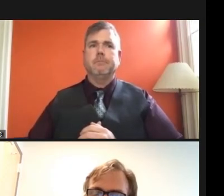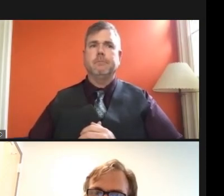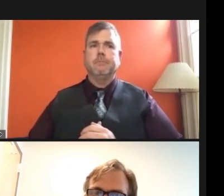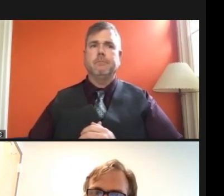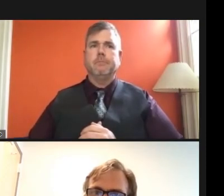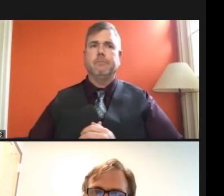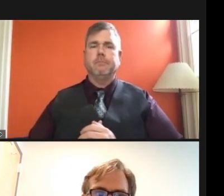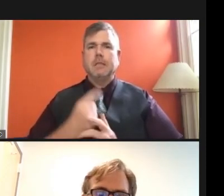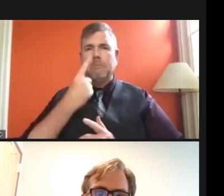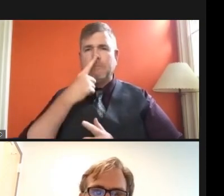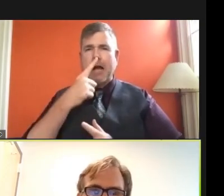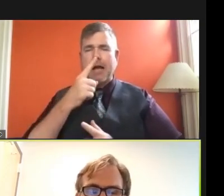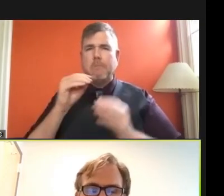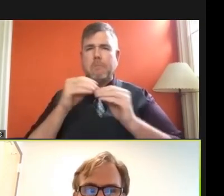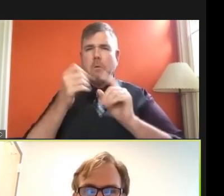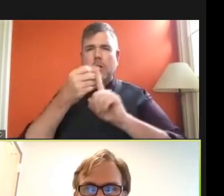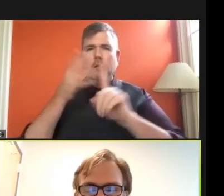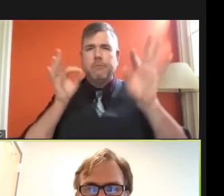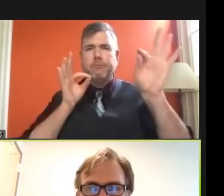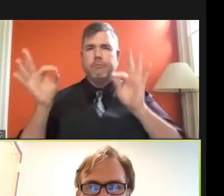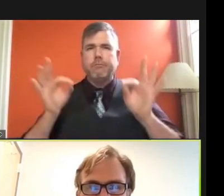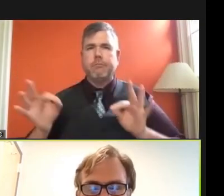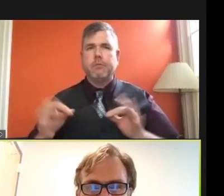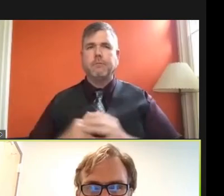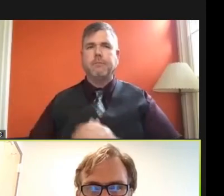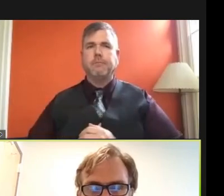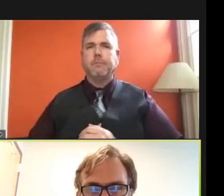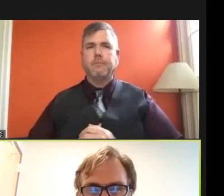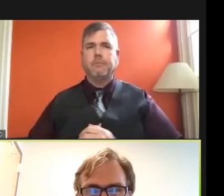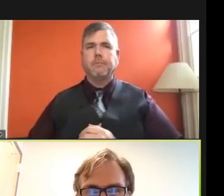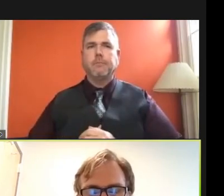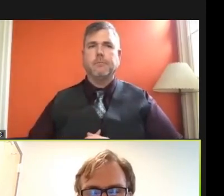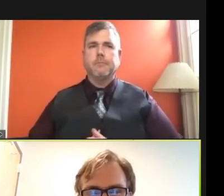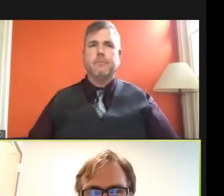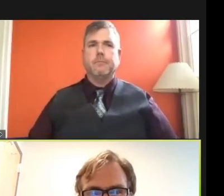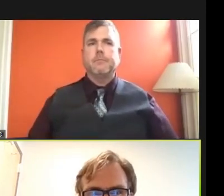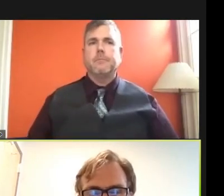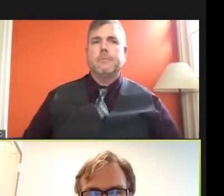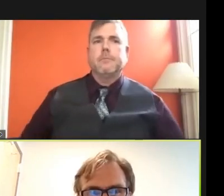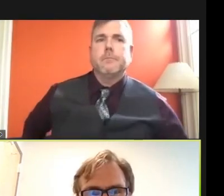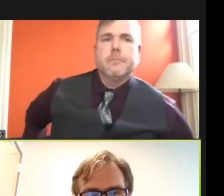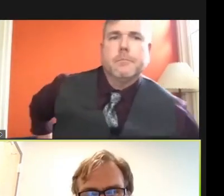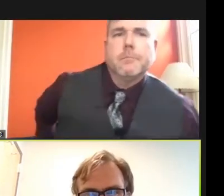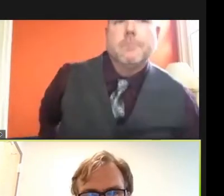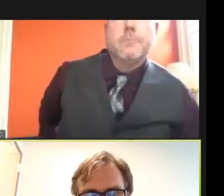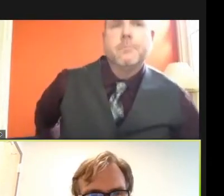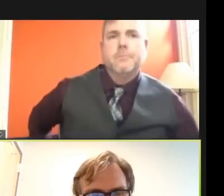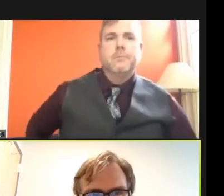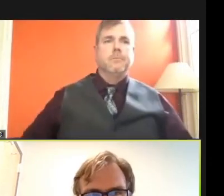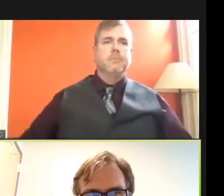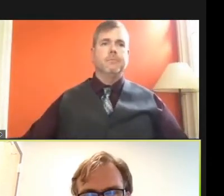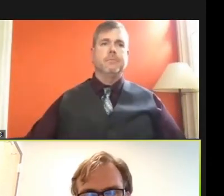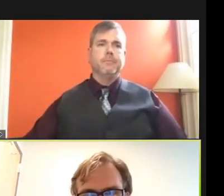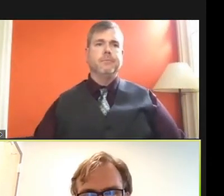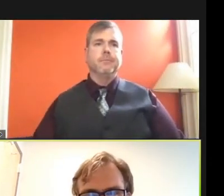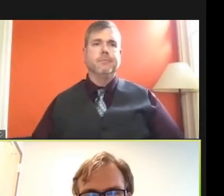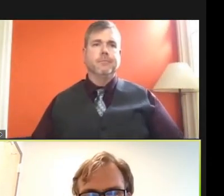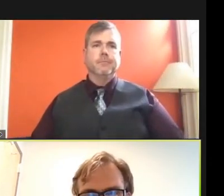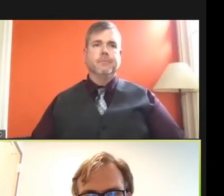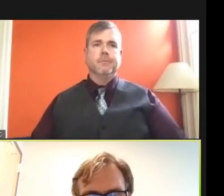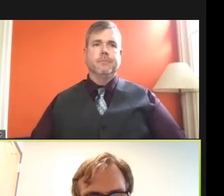made. Well, they're both important. What's happening at San Quentin is important, and the lives of those men